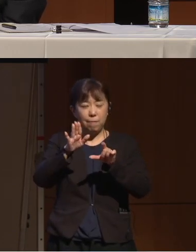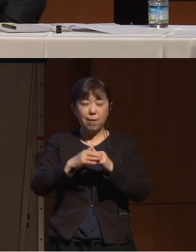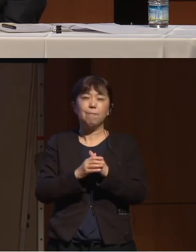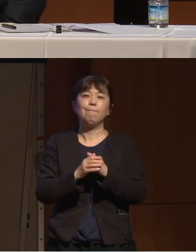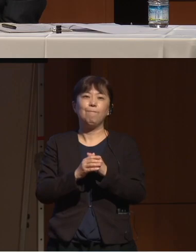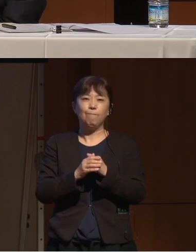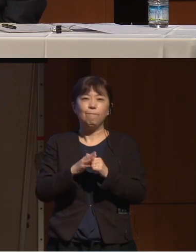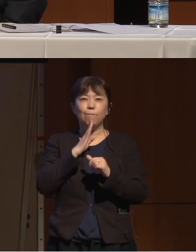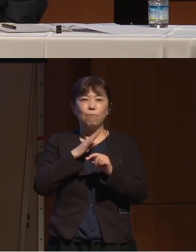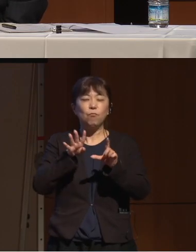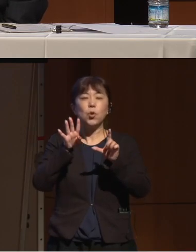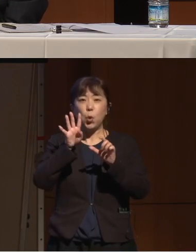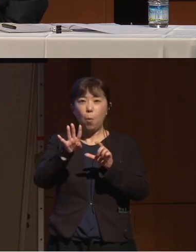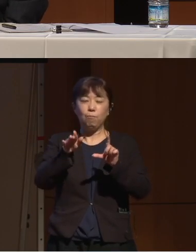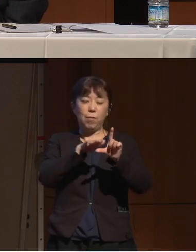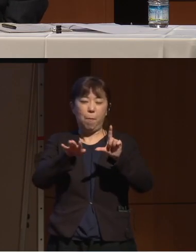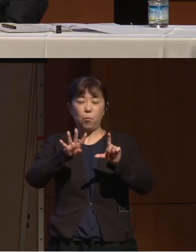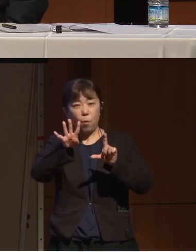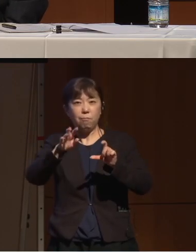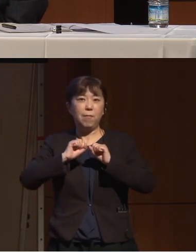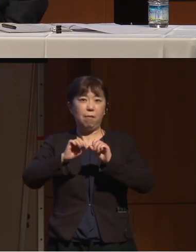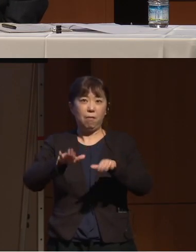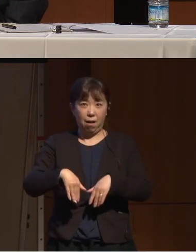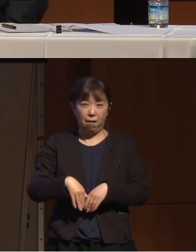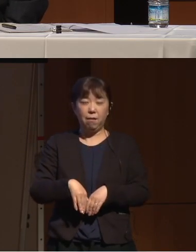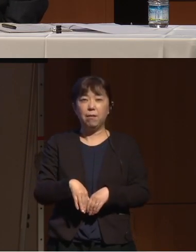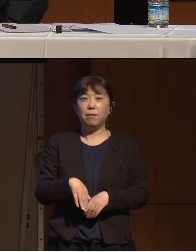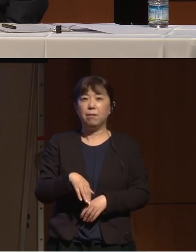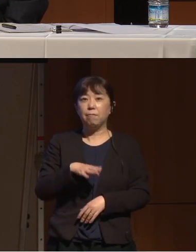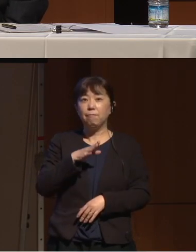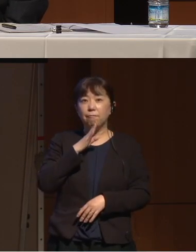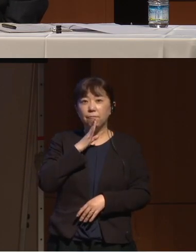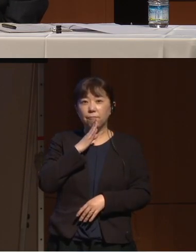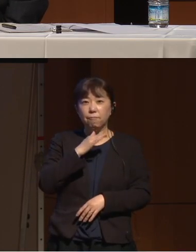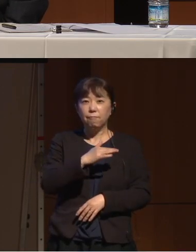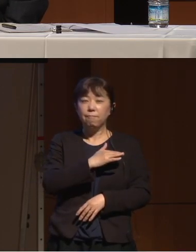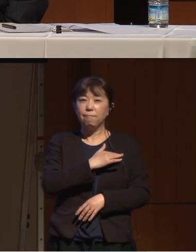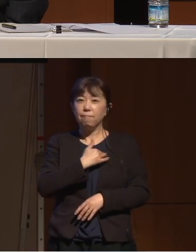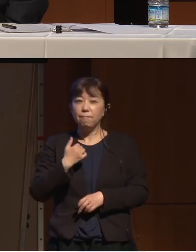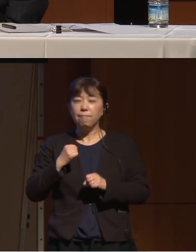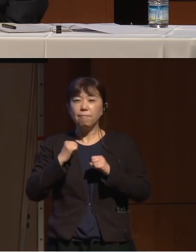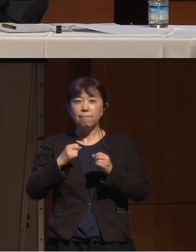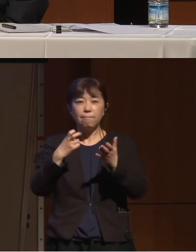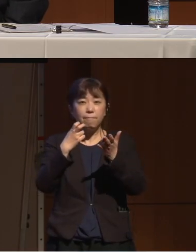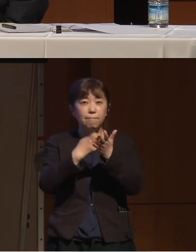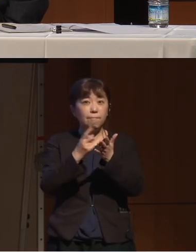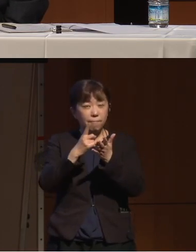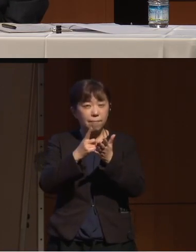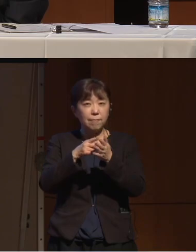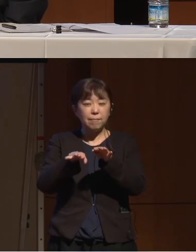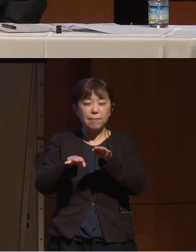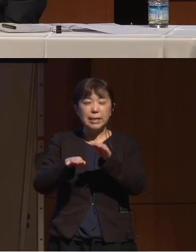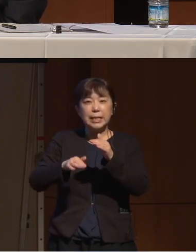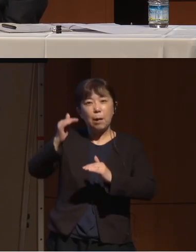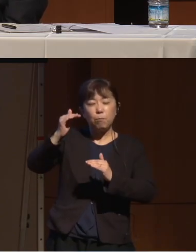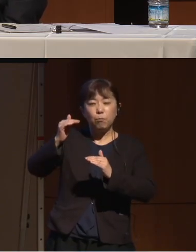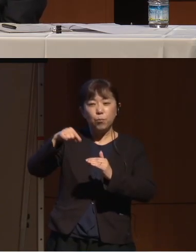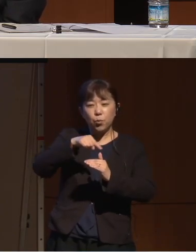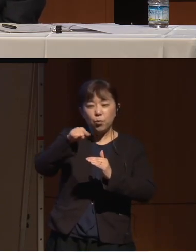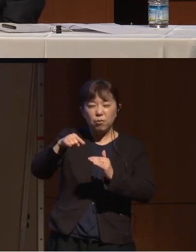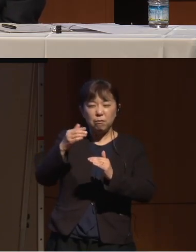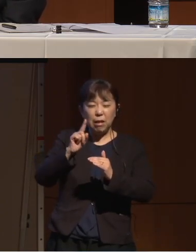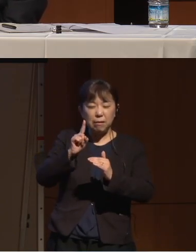But it really is, I think what we need to do is identify the gaps and, again, have a systematic